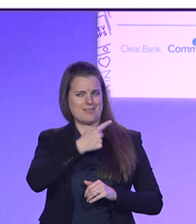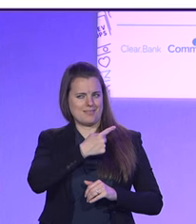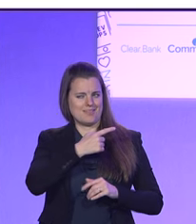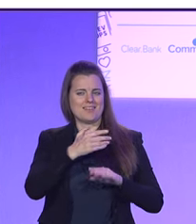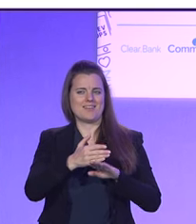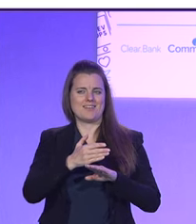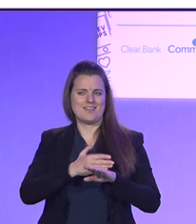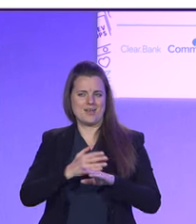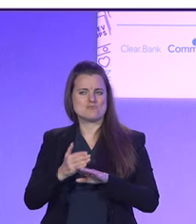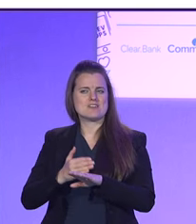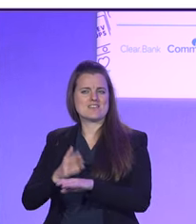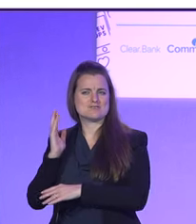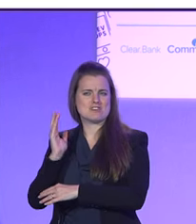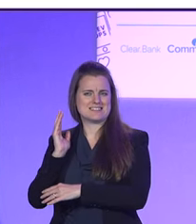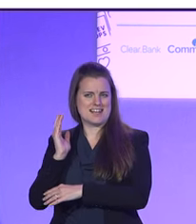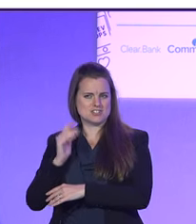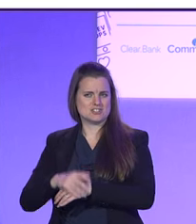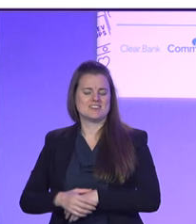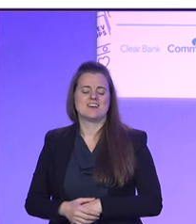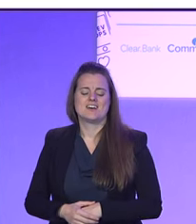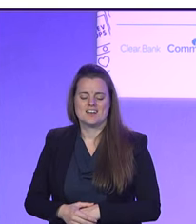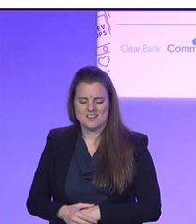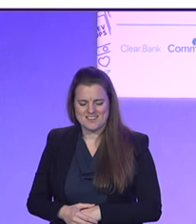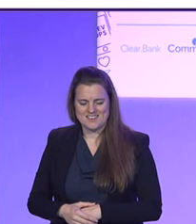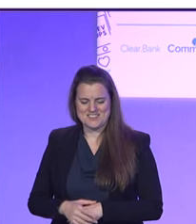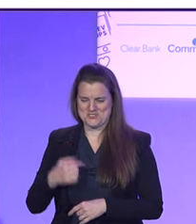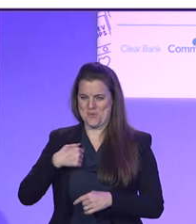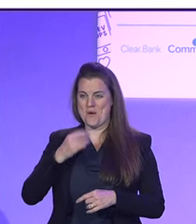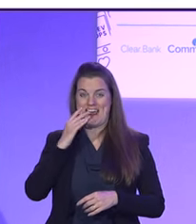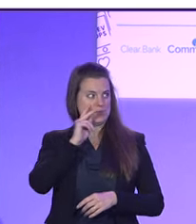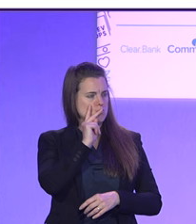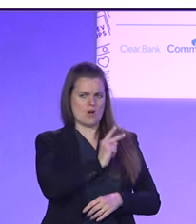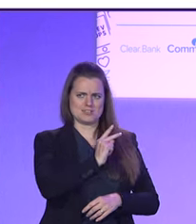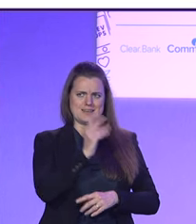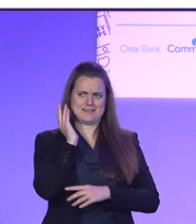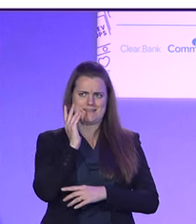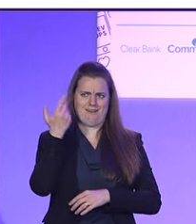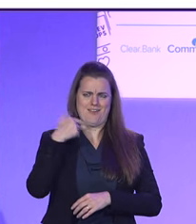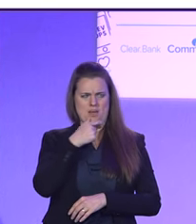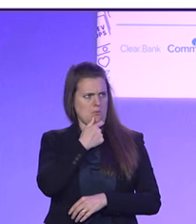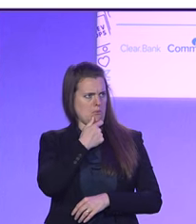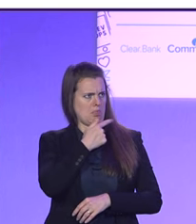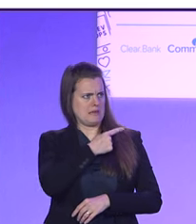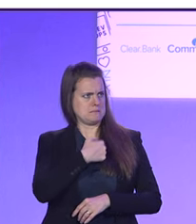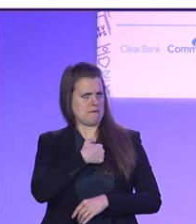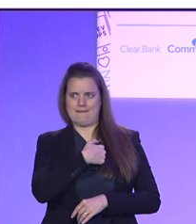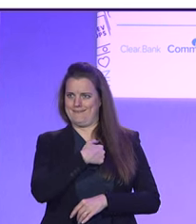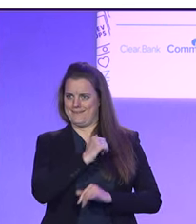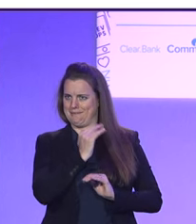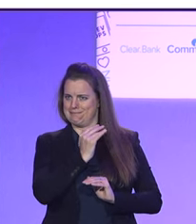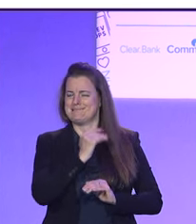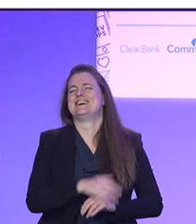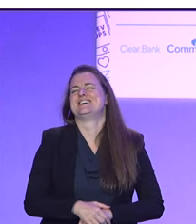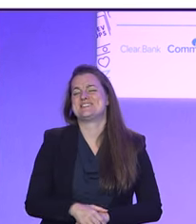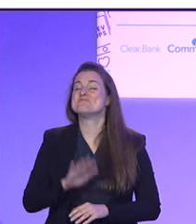Cooney did before. So I had a sort of deja vu when I saw his slide. Here, I'm talking